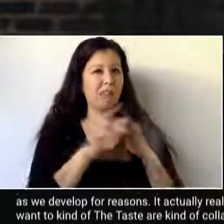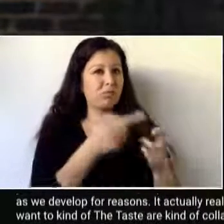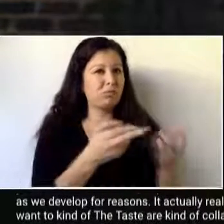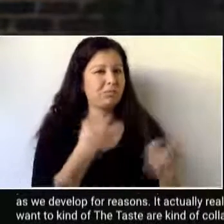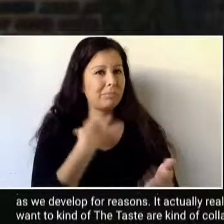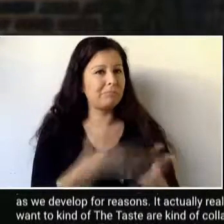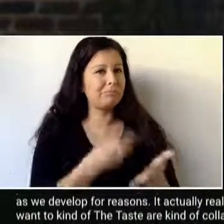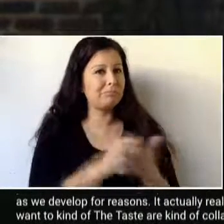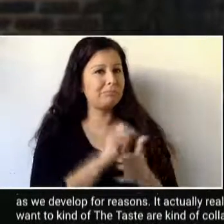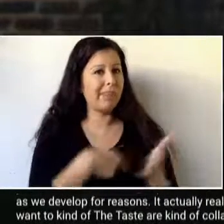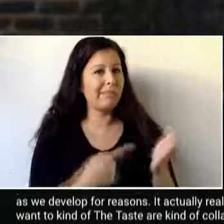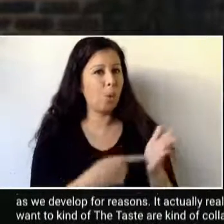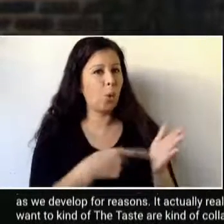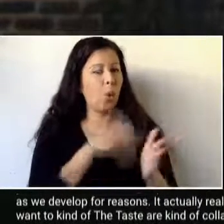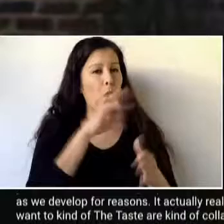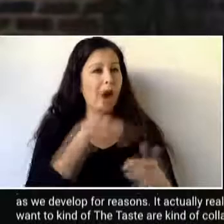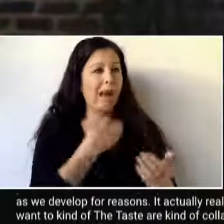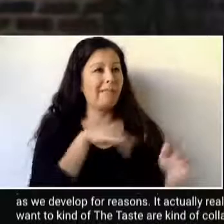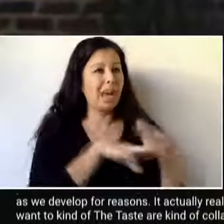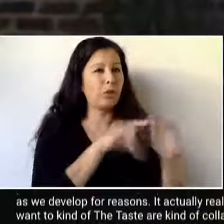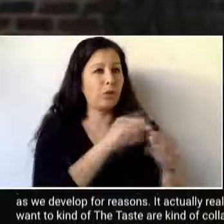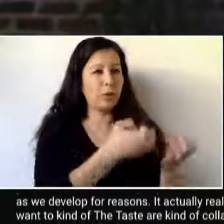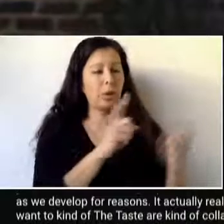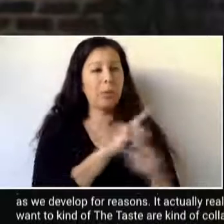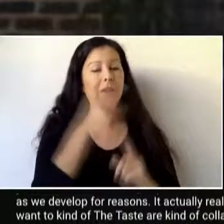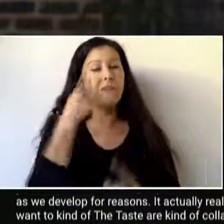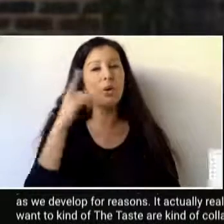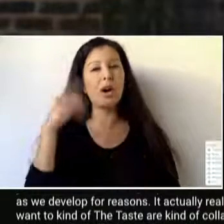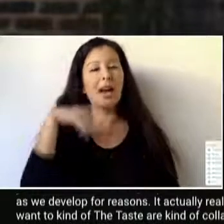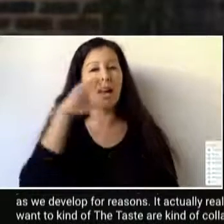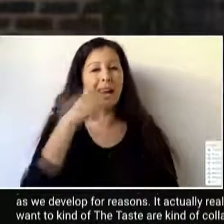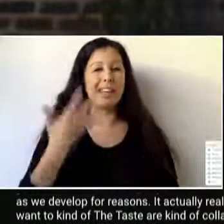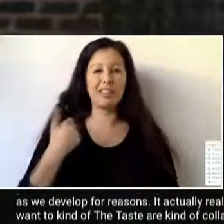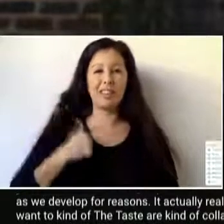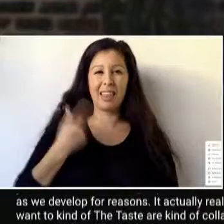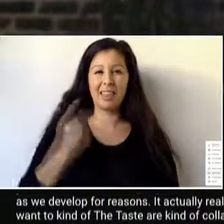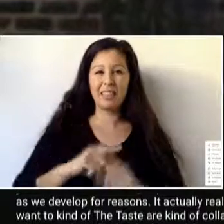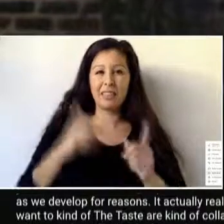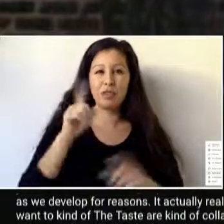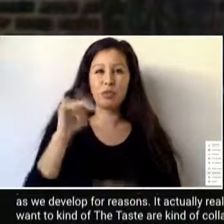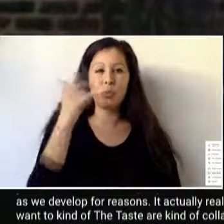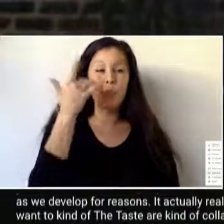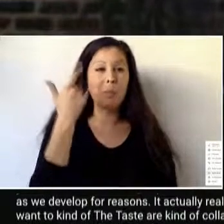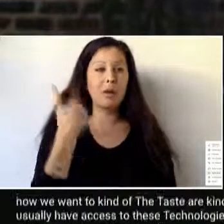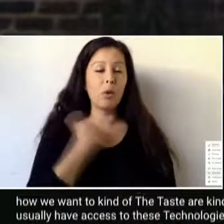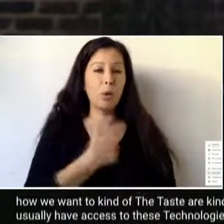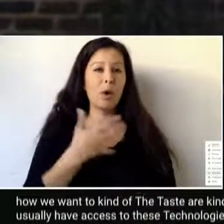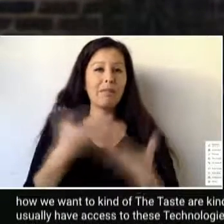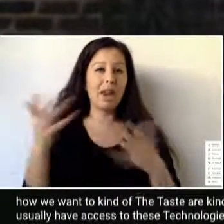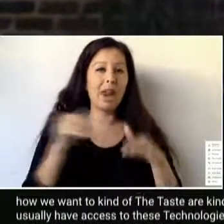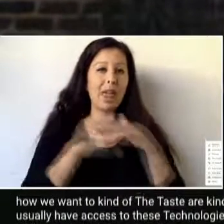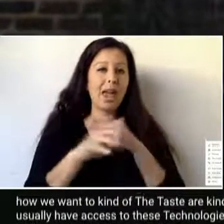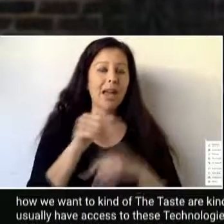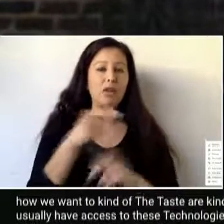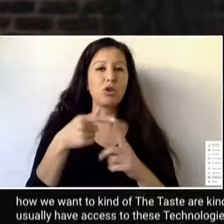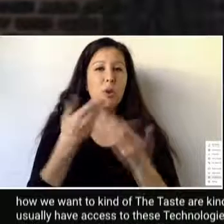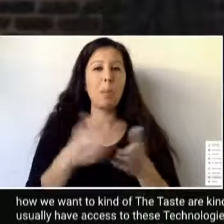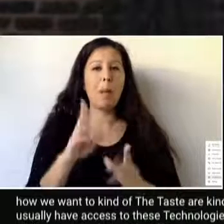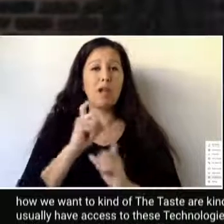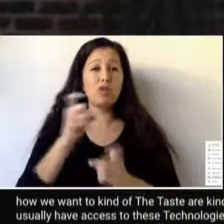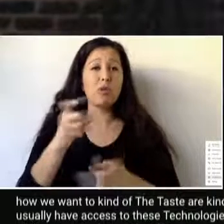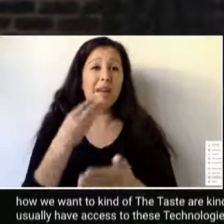this equipment. But like for, I guess Canada is a little bit different too, because we also have a lot of access to public grant